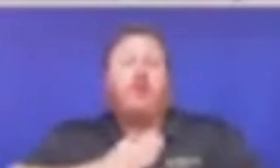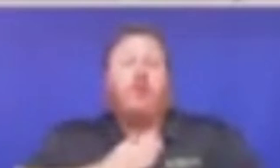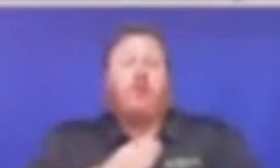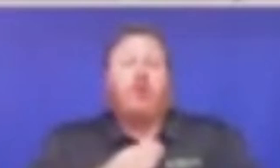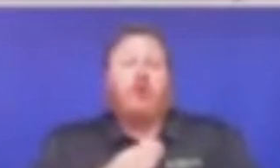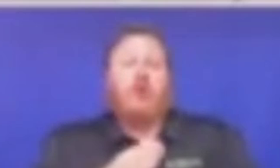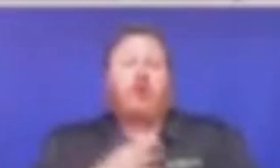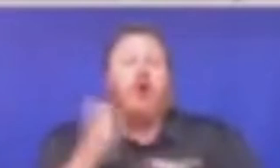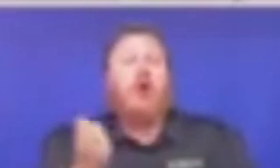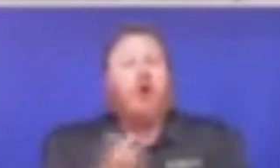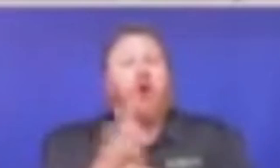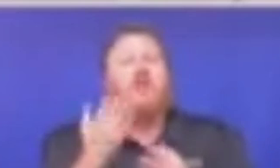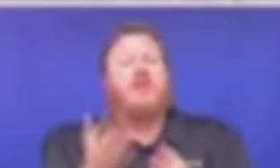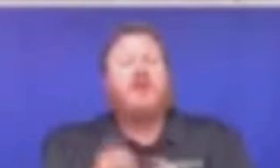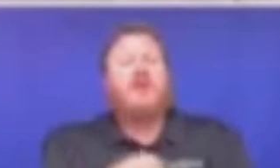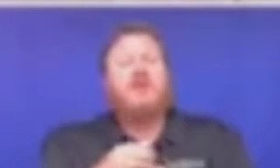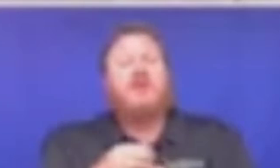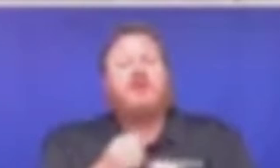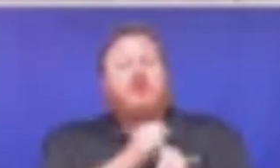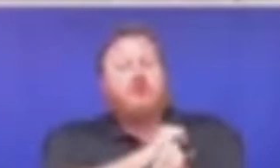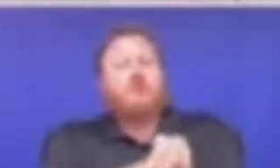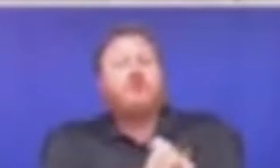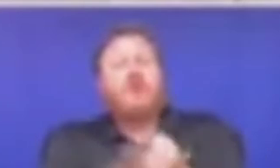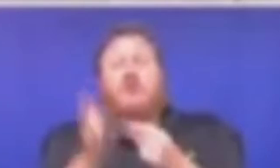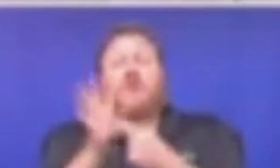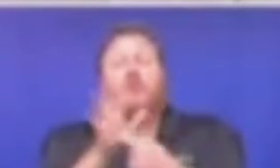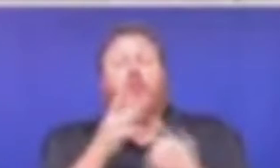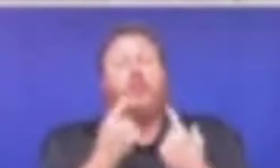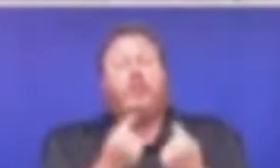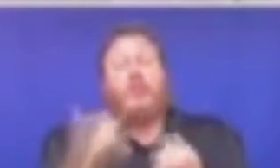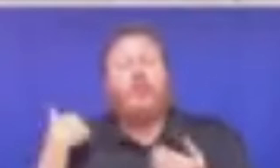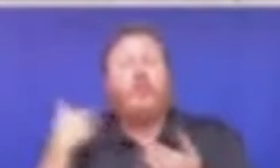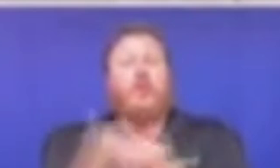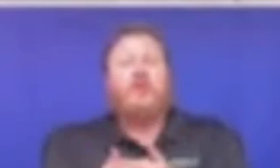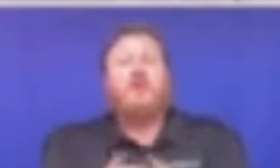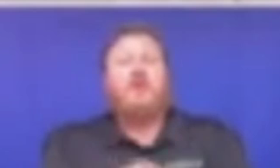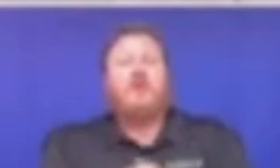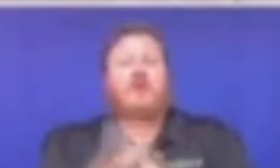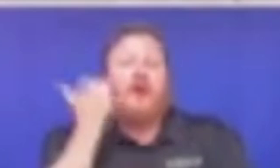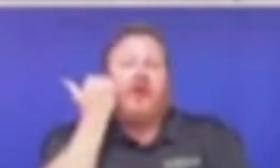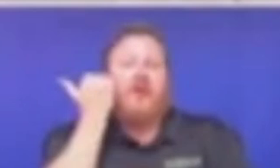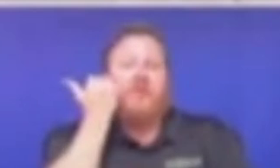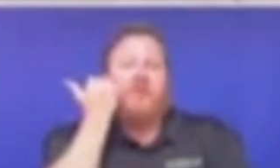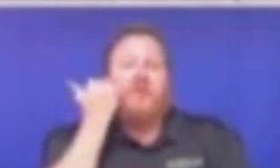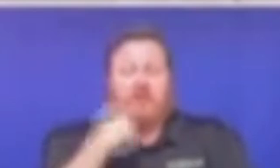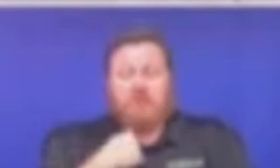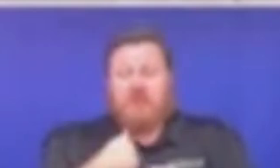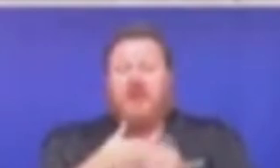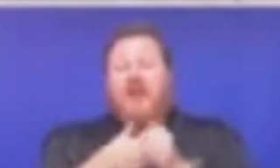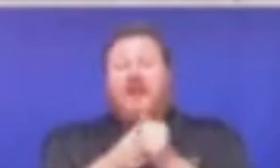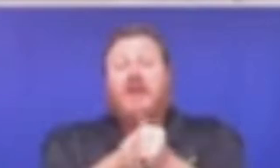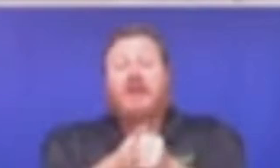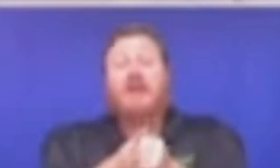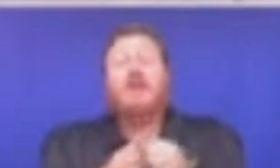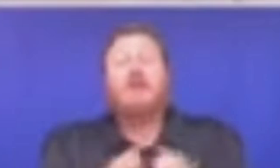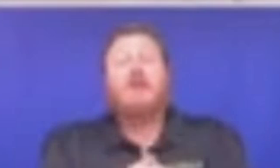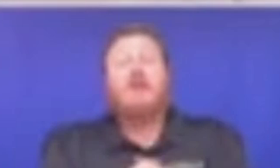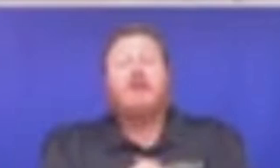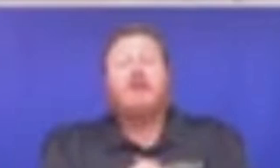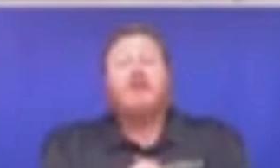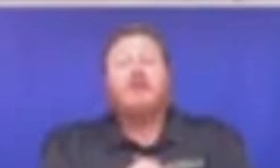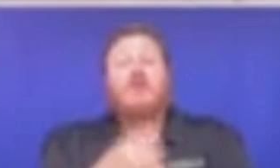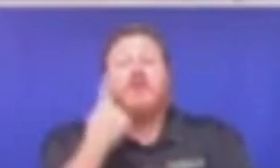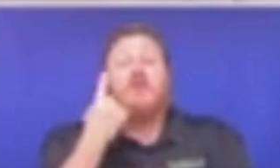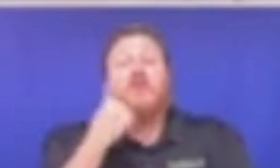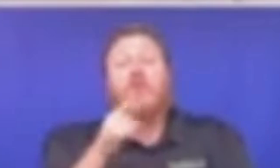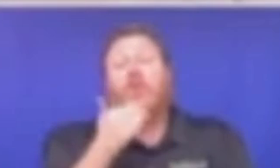strength of what we are seeking to do. And this is the government that I lead, and I lead it in the